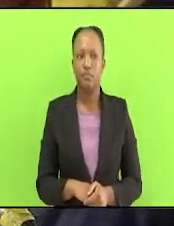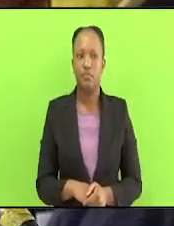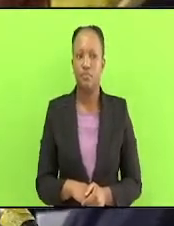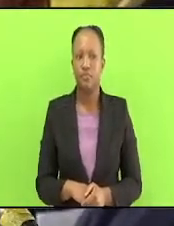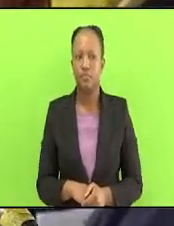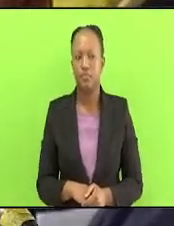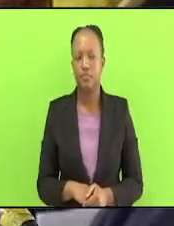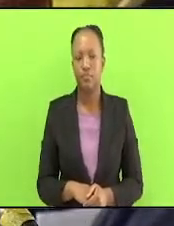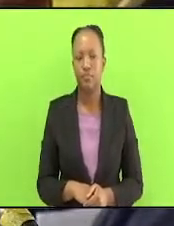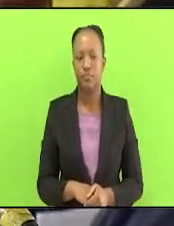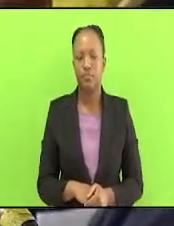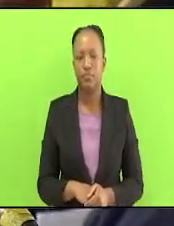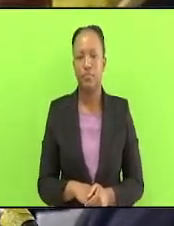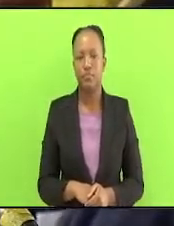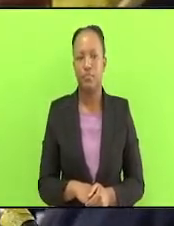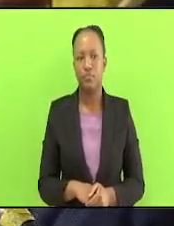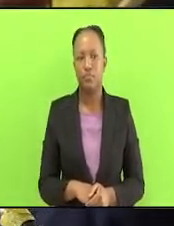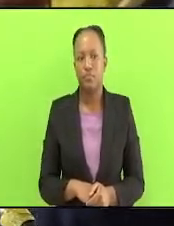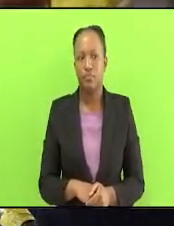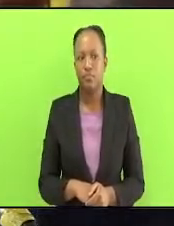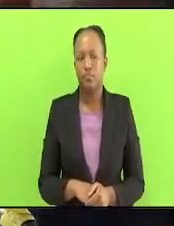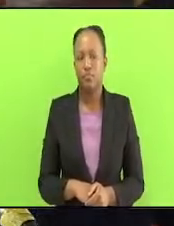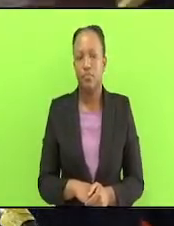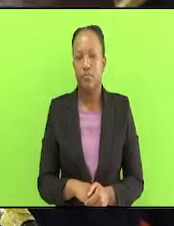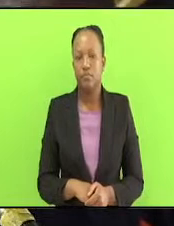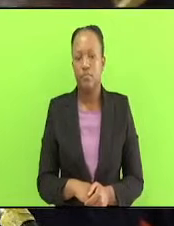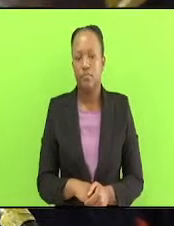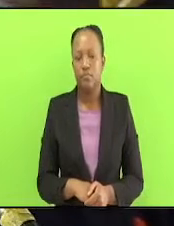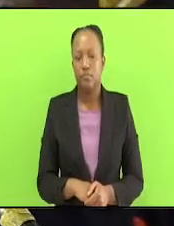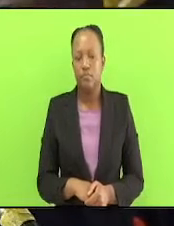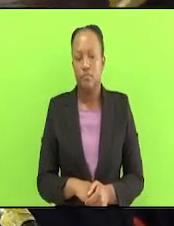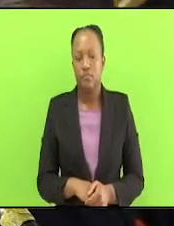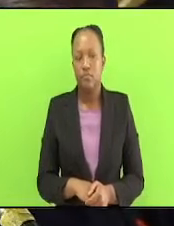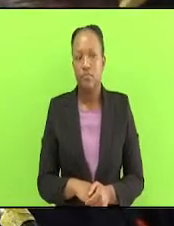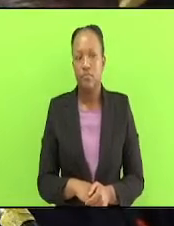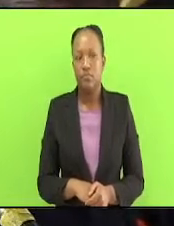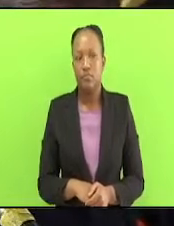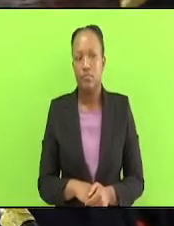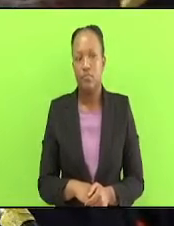oketsegile ka palo e fitlang go 87